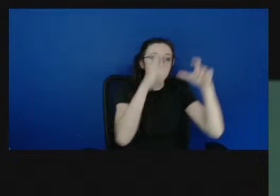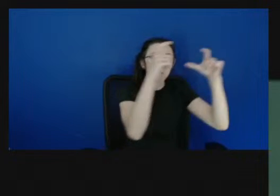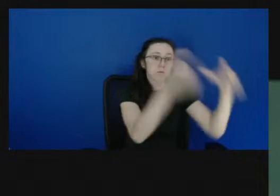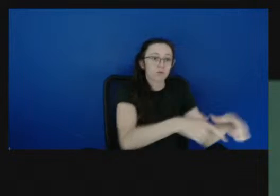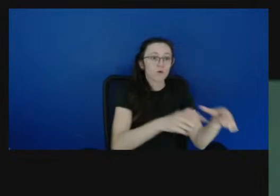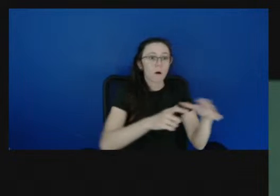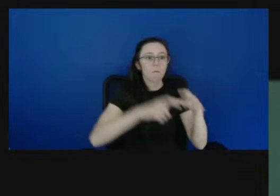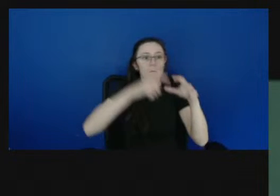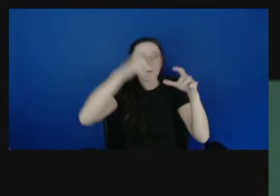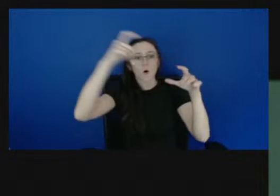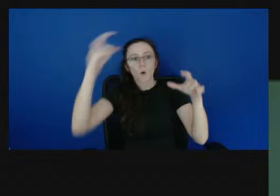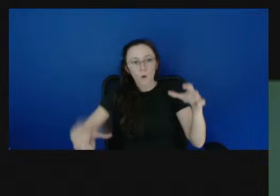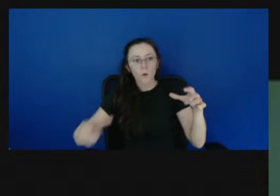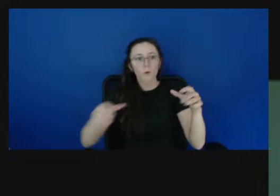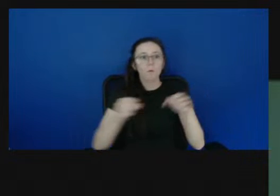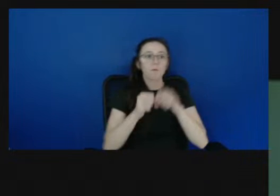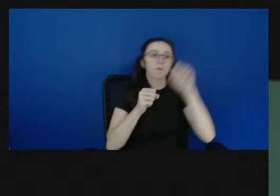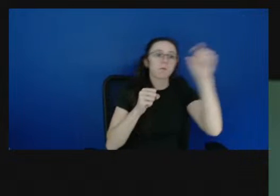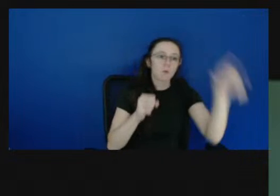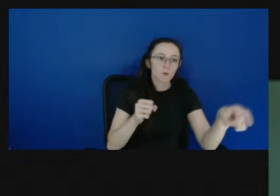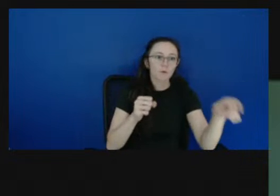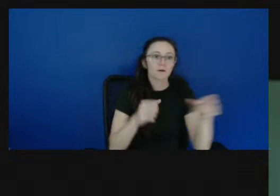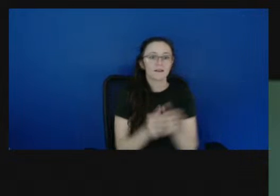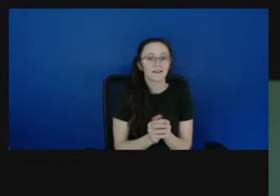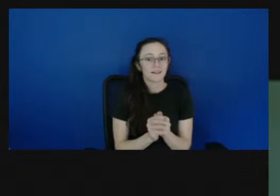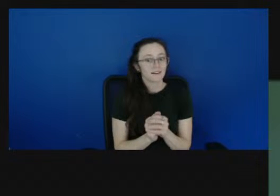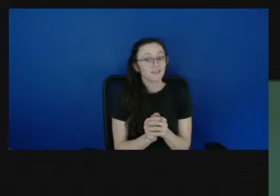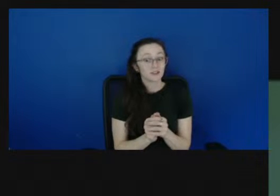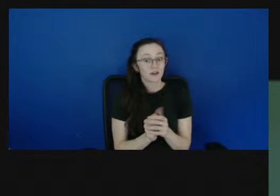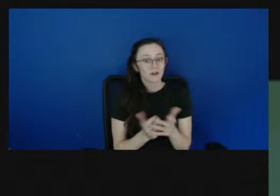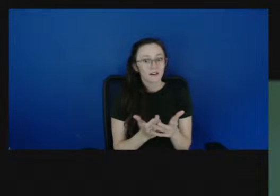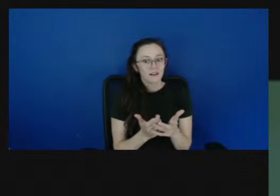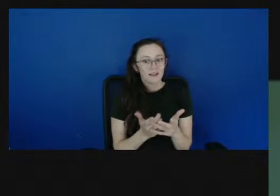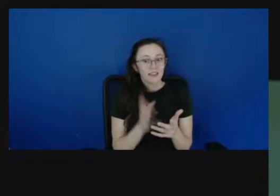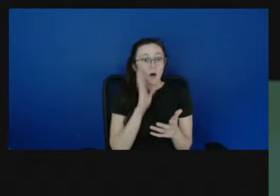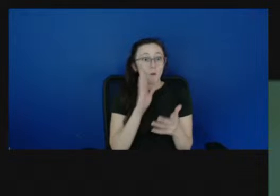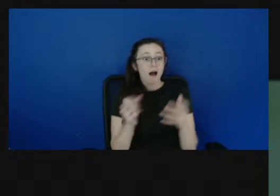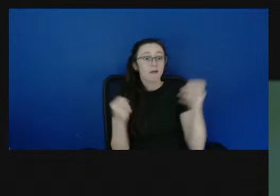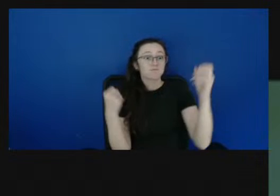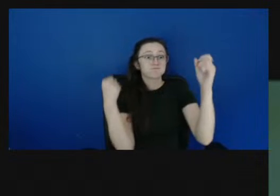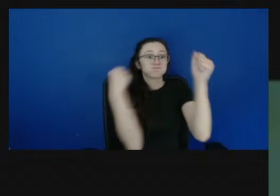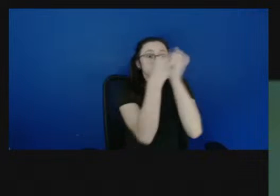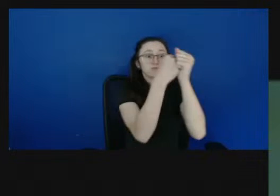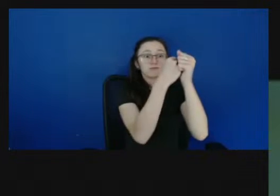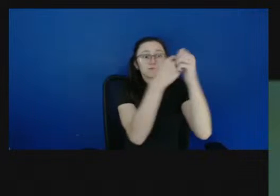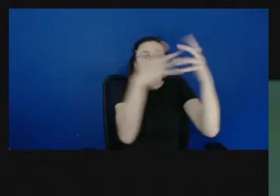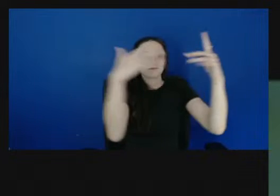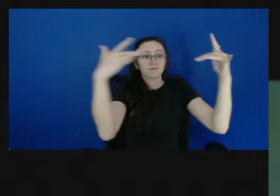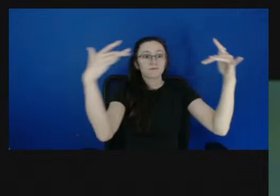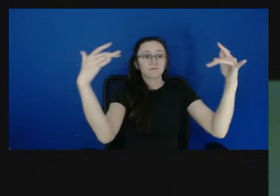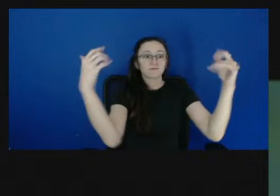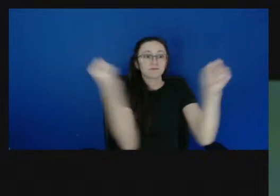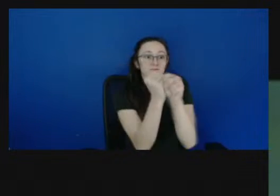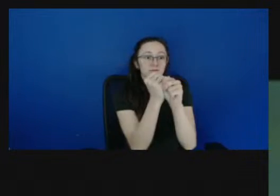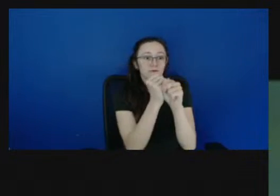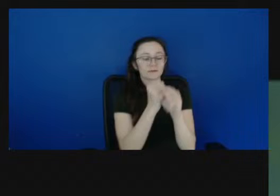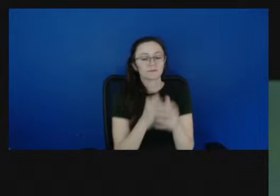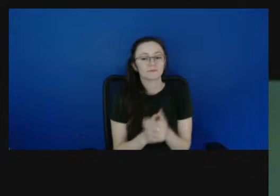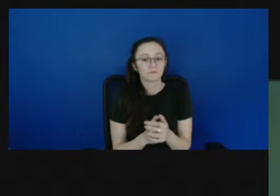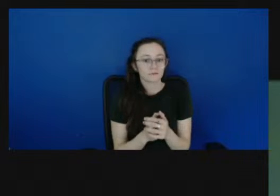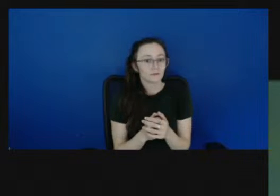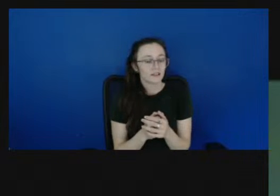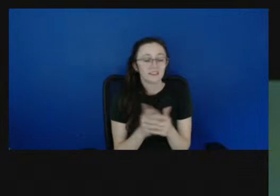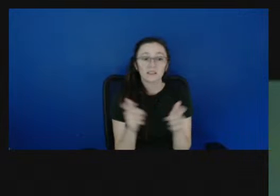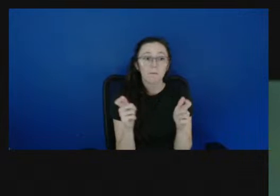in their descent, they came in contact with other boulders on the upward journey. The result was thousands of detonations and small